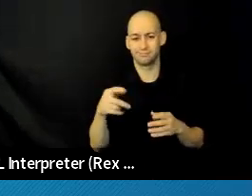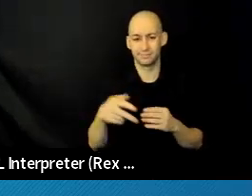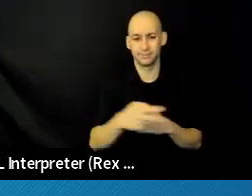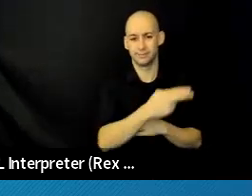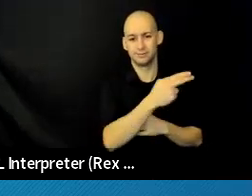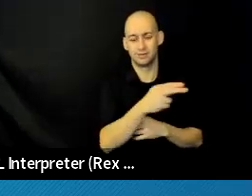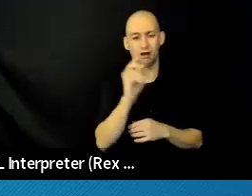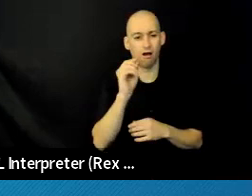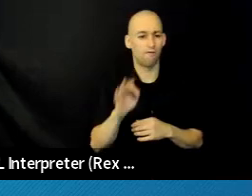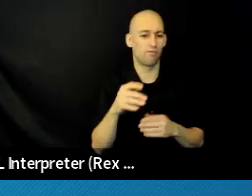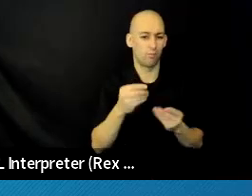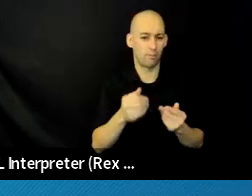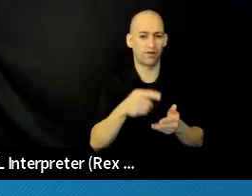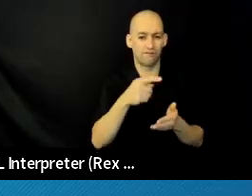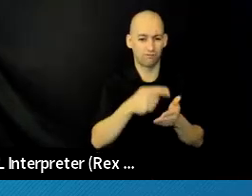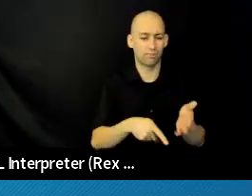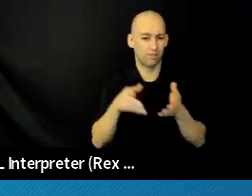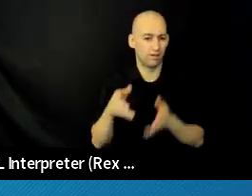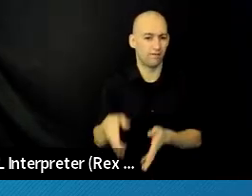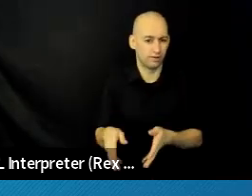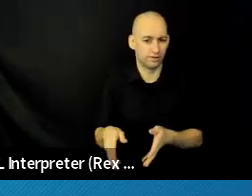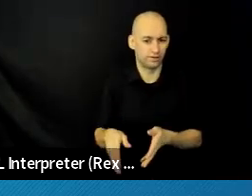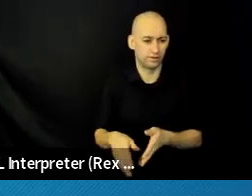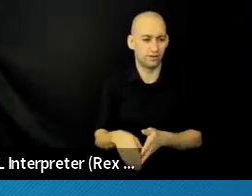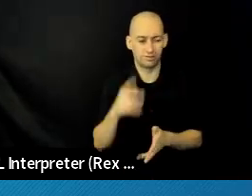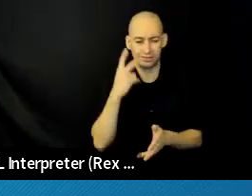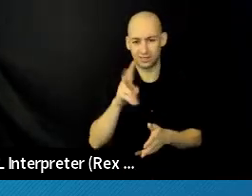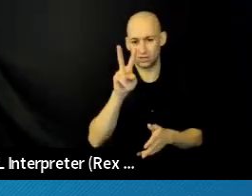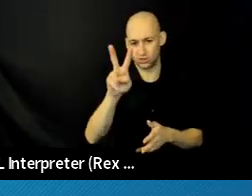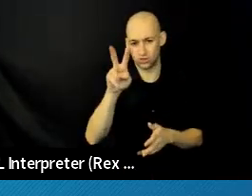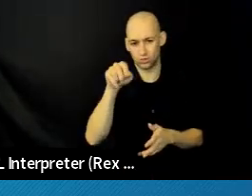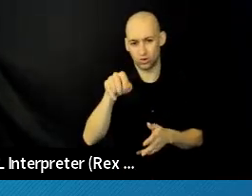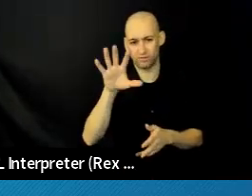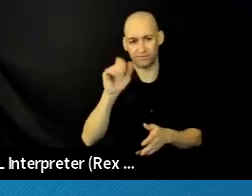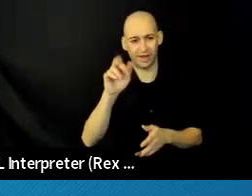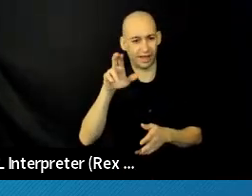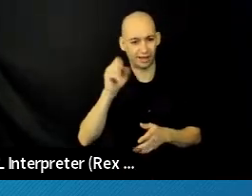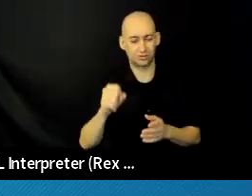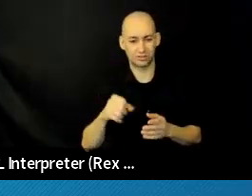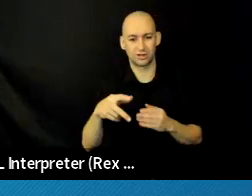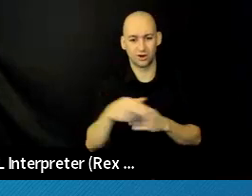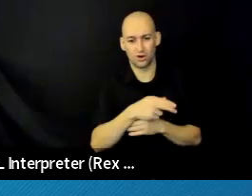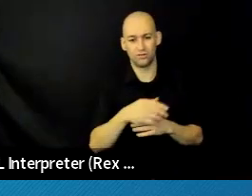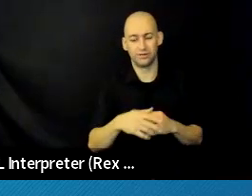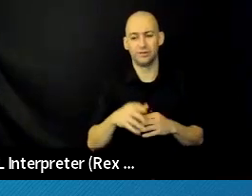the property from the remainder, like we saw the 2.5 acres, or